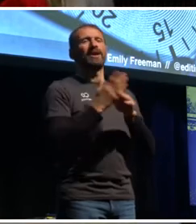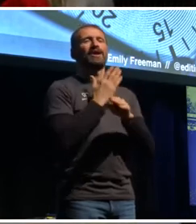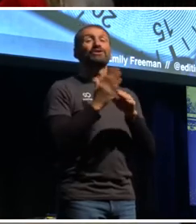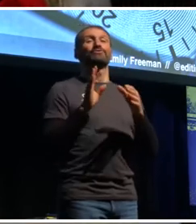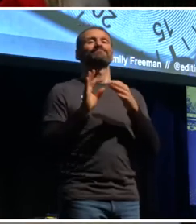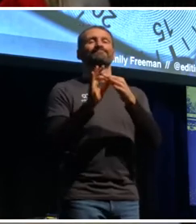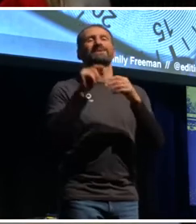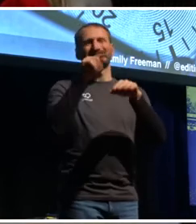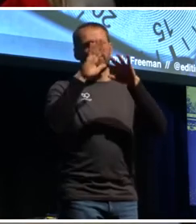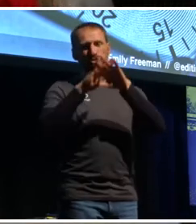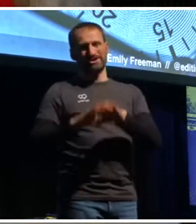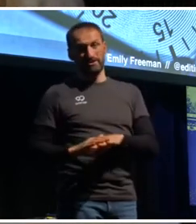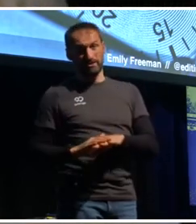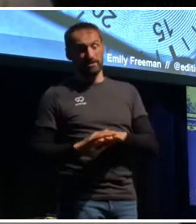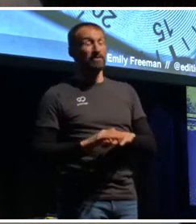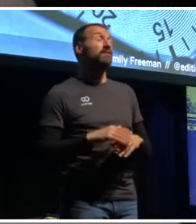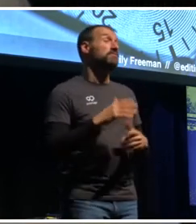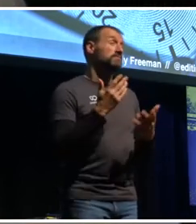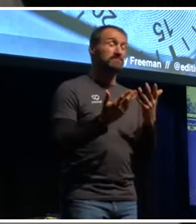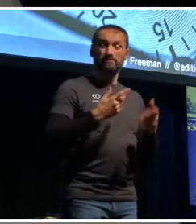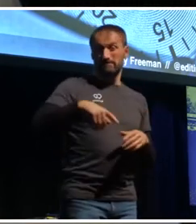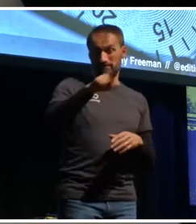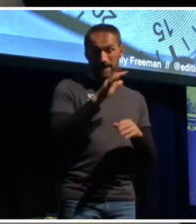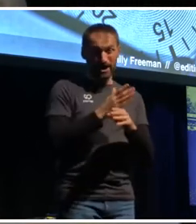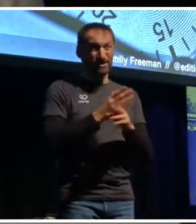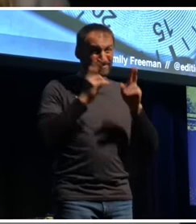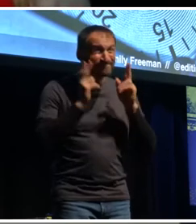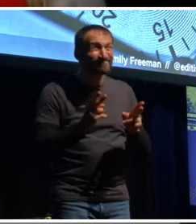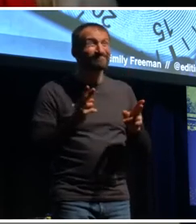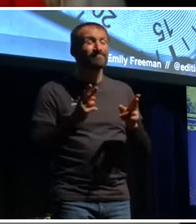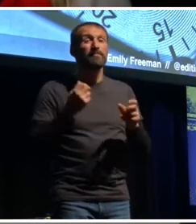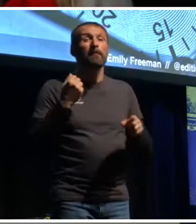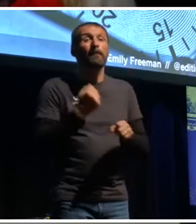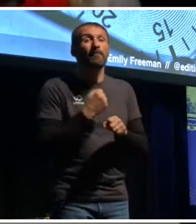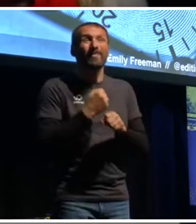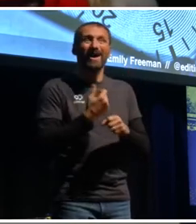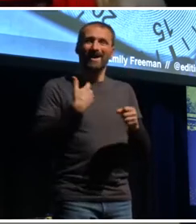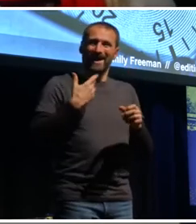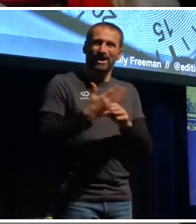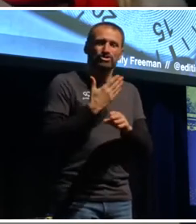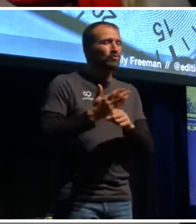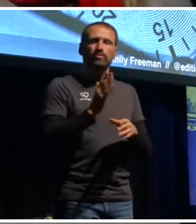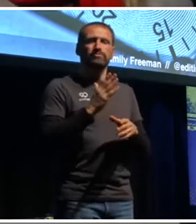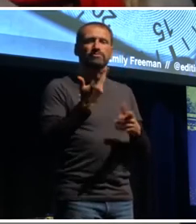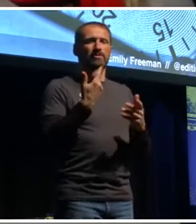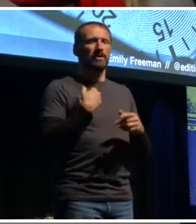you're making. Sometimes our assumptions are wrong, and we have to step back and reevaluate a